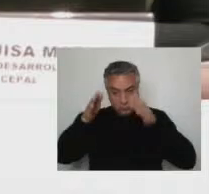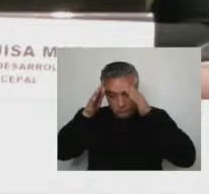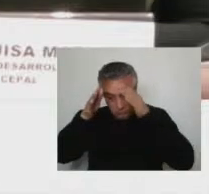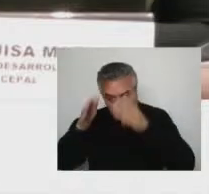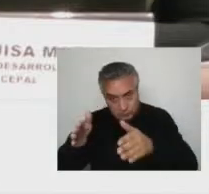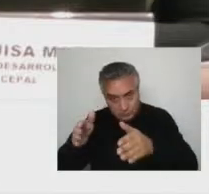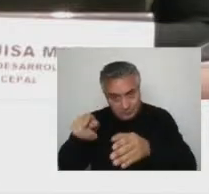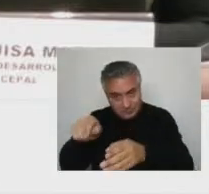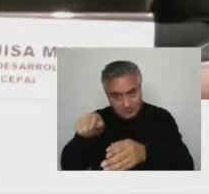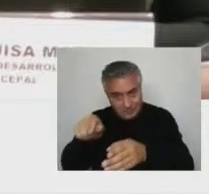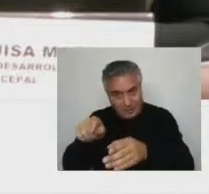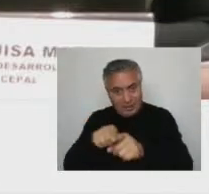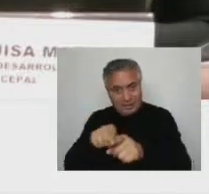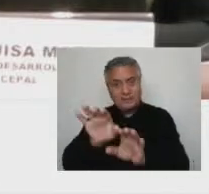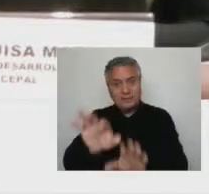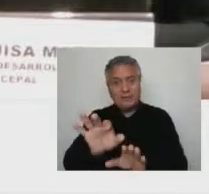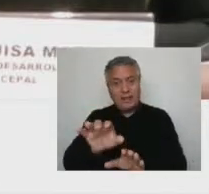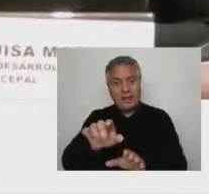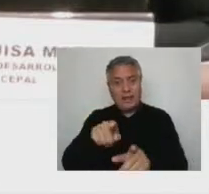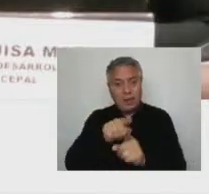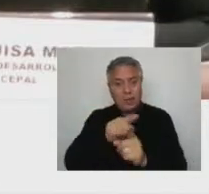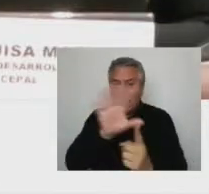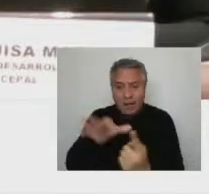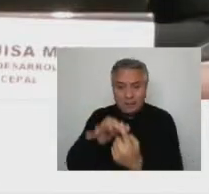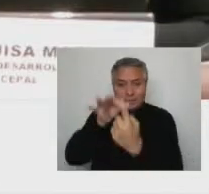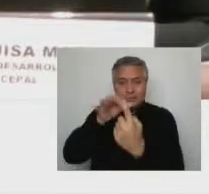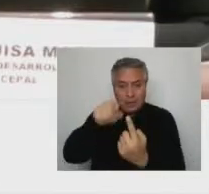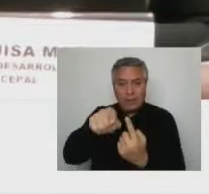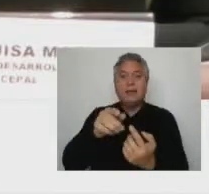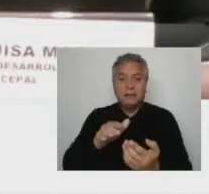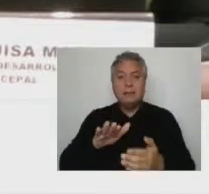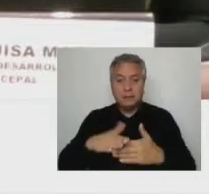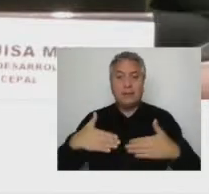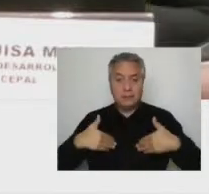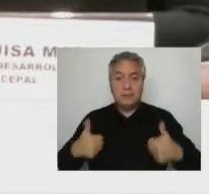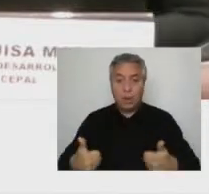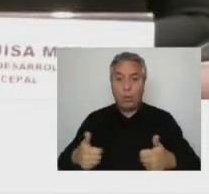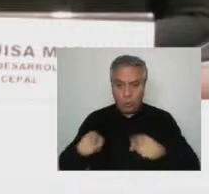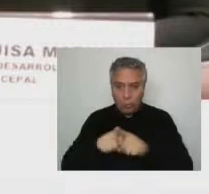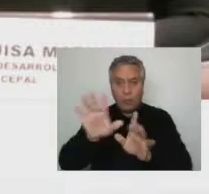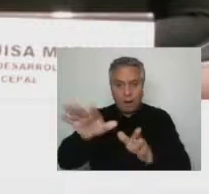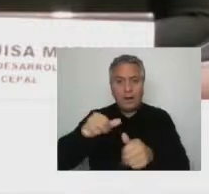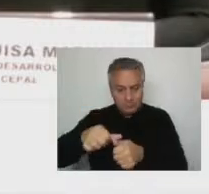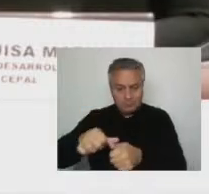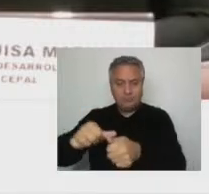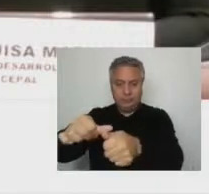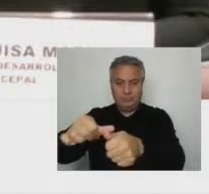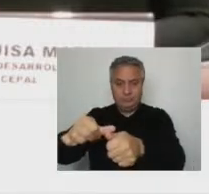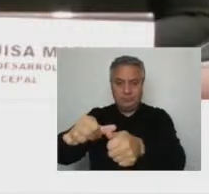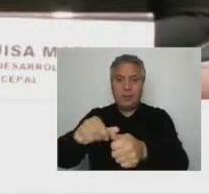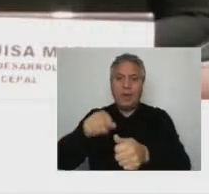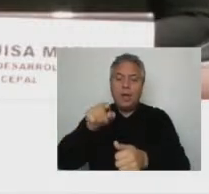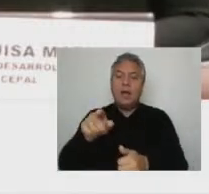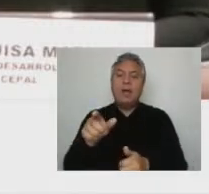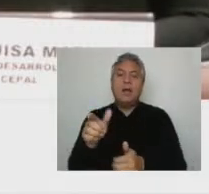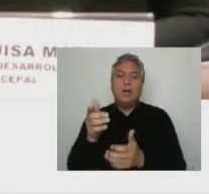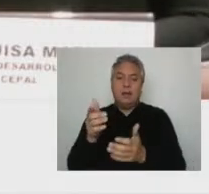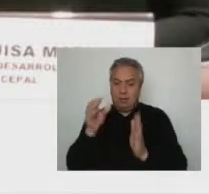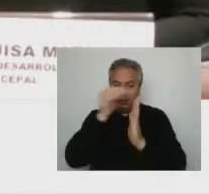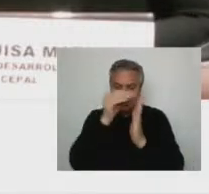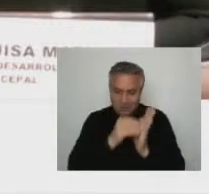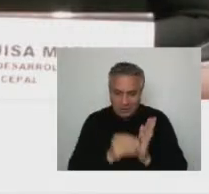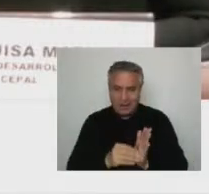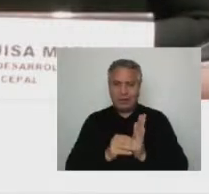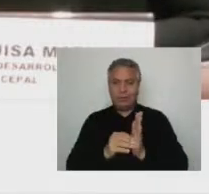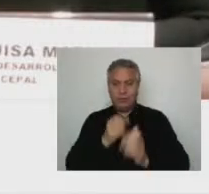central to making progress with sustainable, inclusive development. And when we analyze